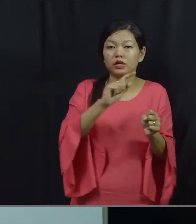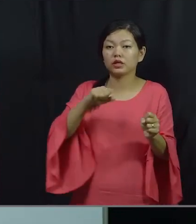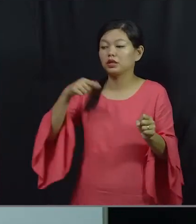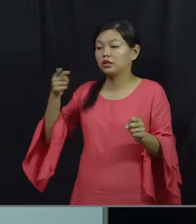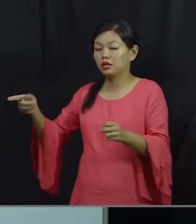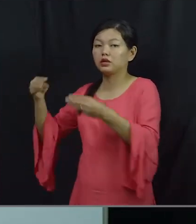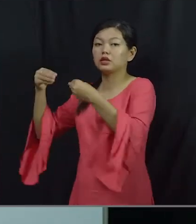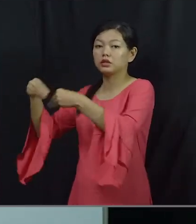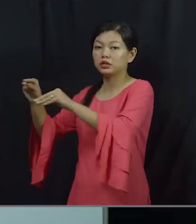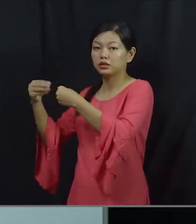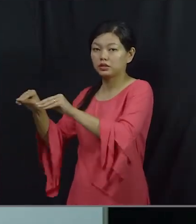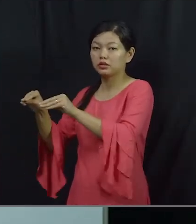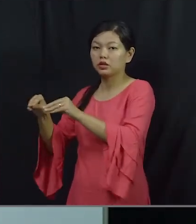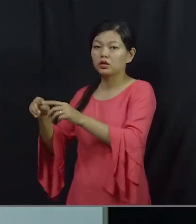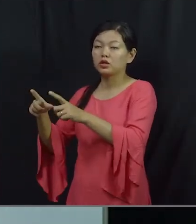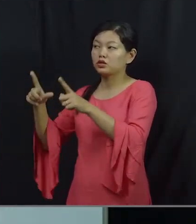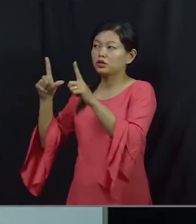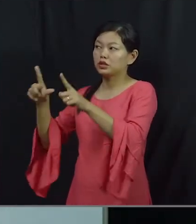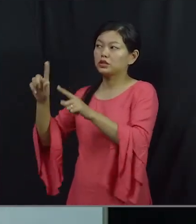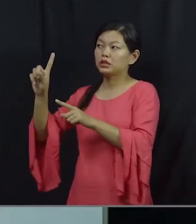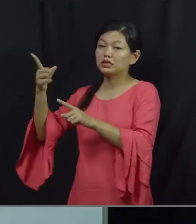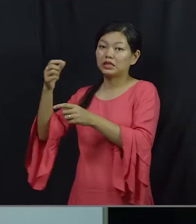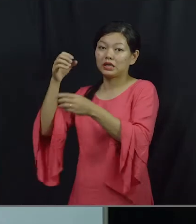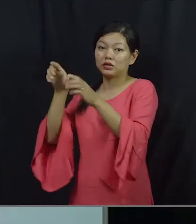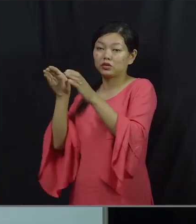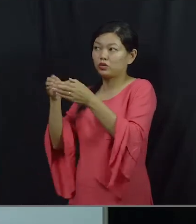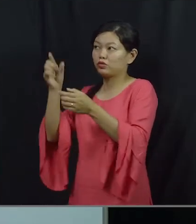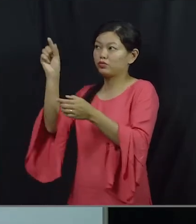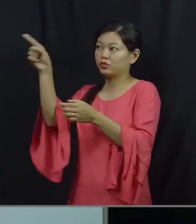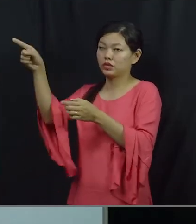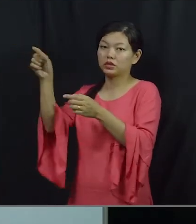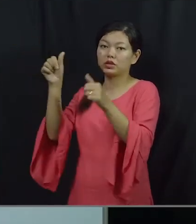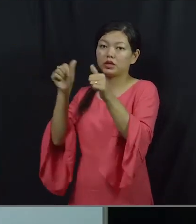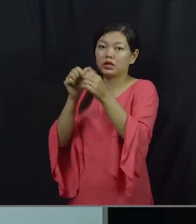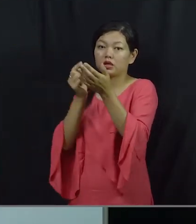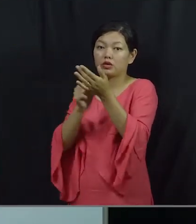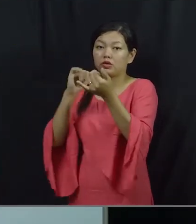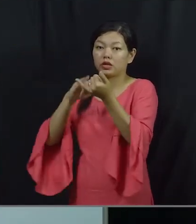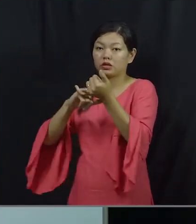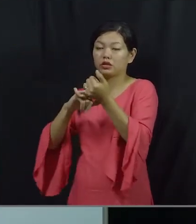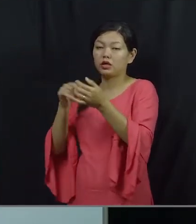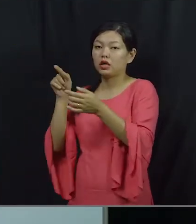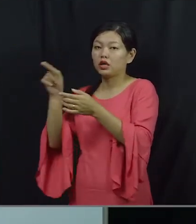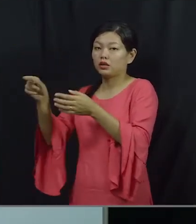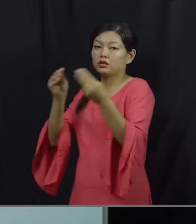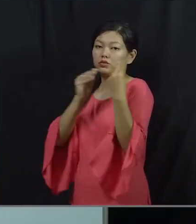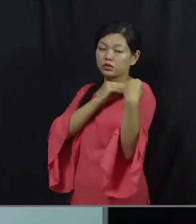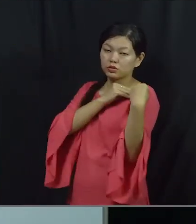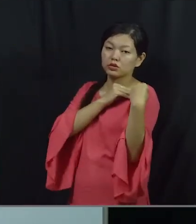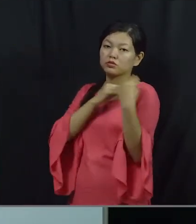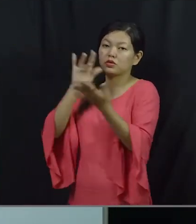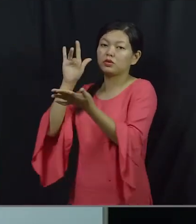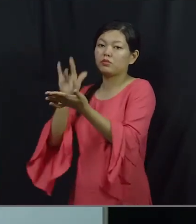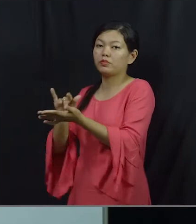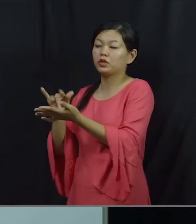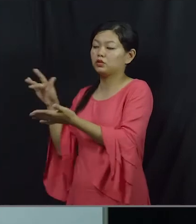this auxiliaries to trade, aids to trade. That means support trade to do business. Okay, so the first one is, what is it?